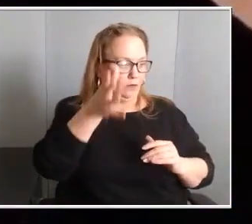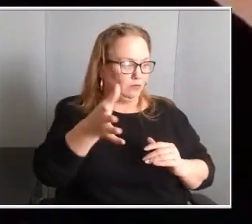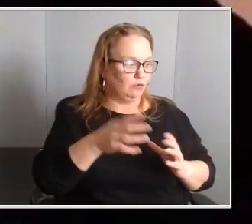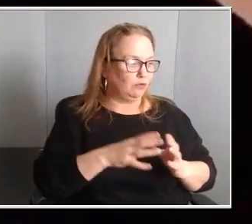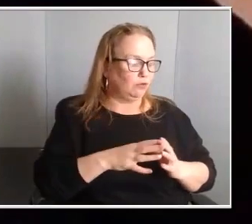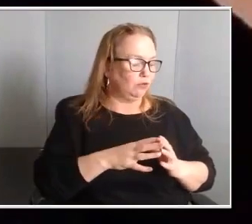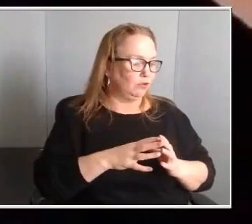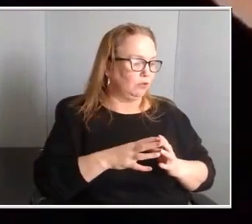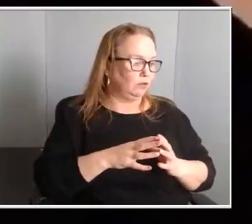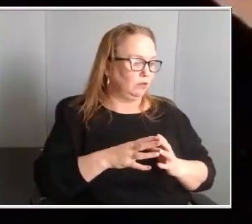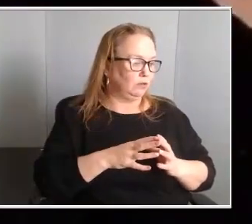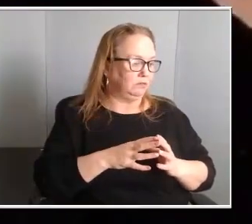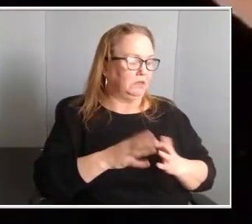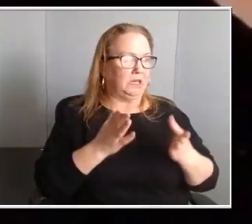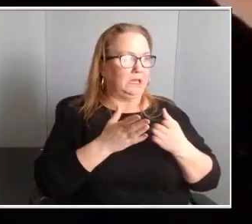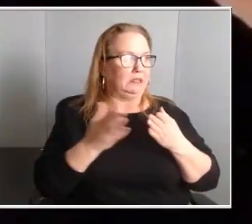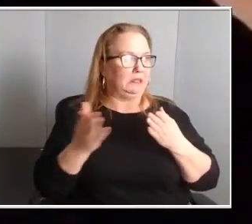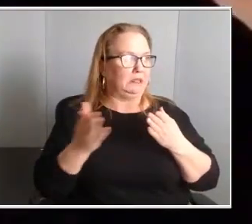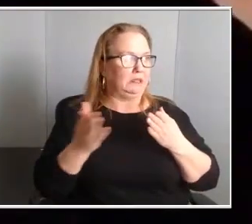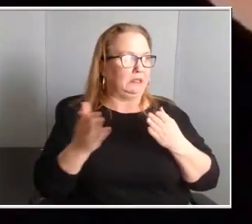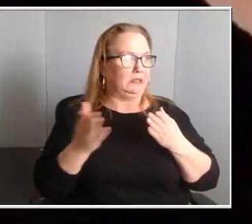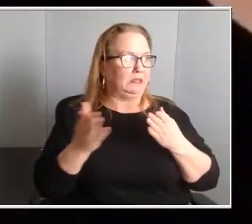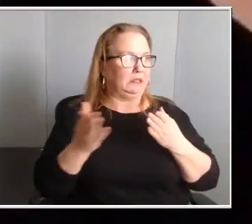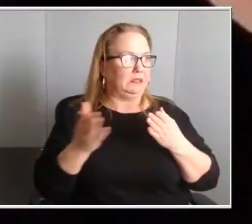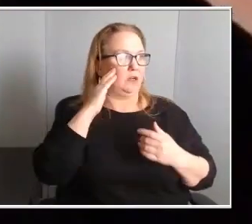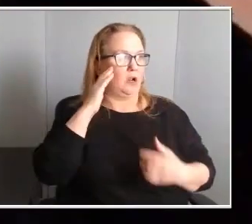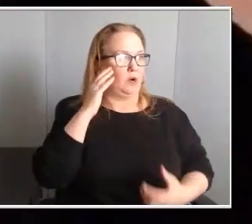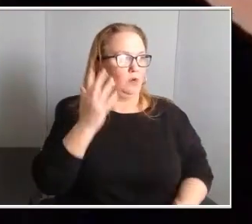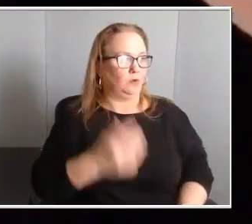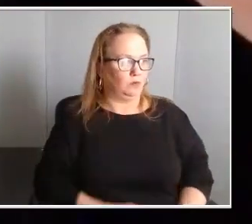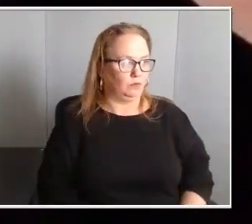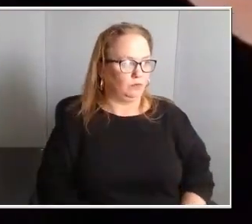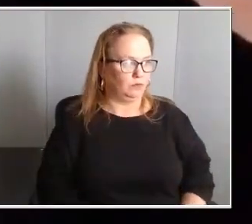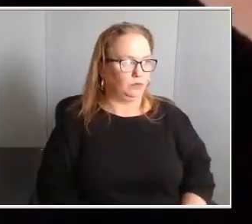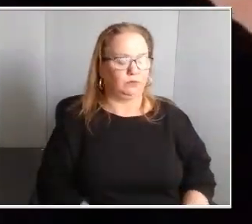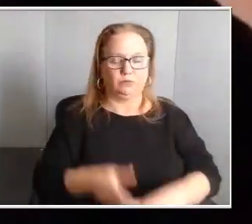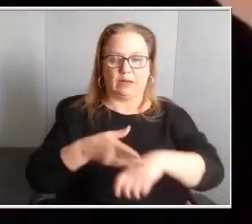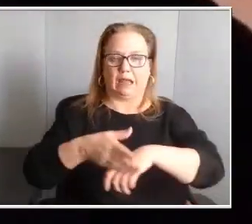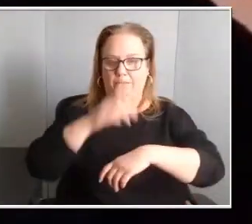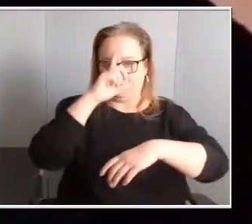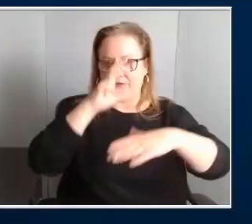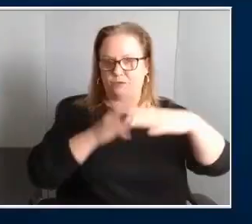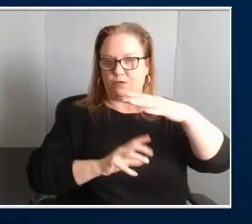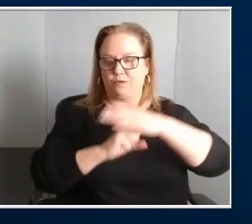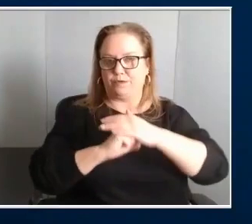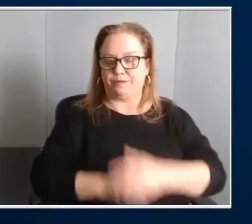and just things that we needed to be aware of after the stroke.